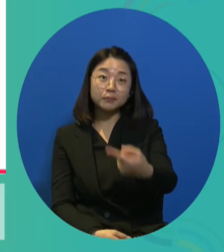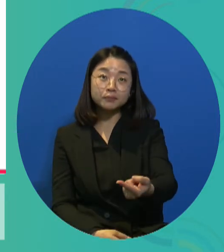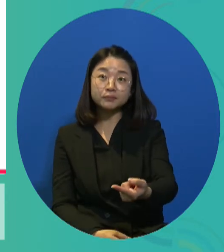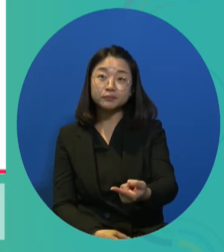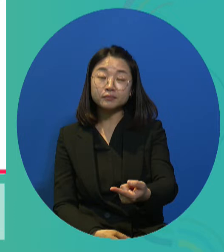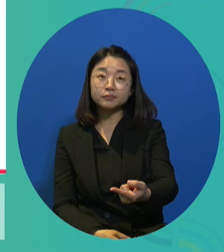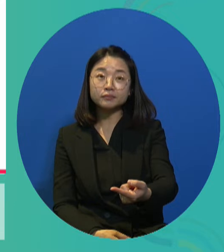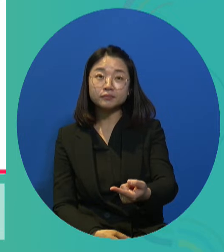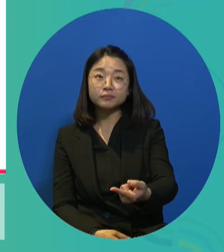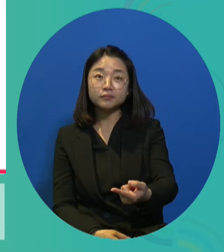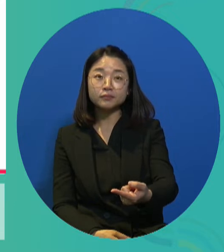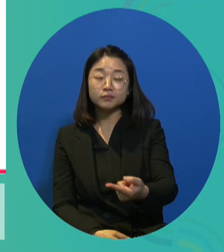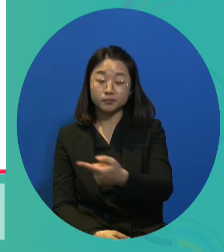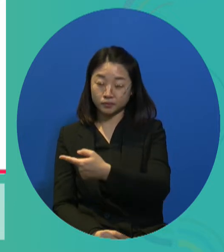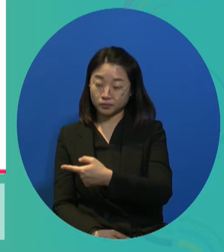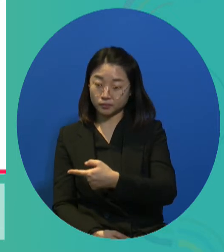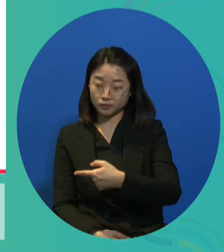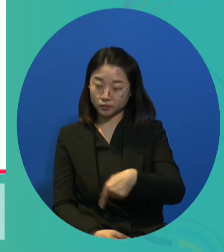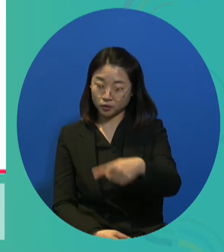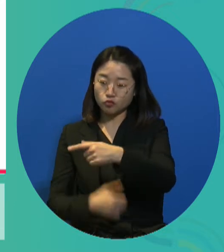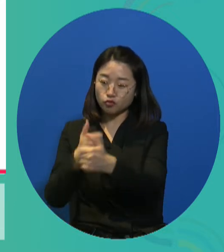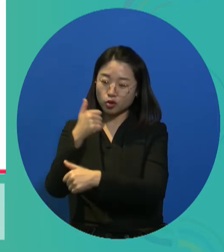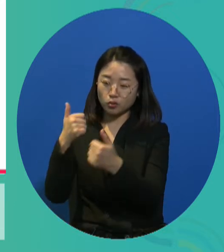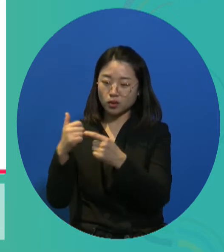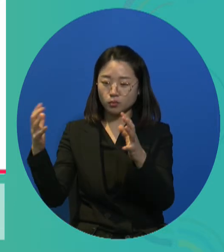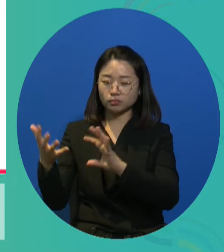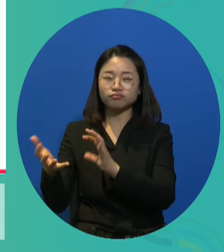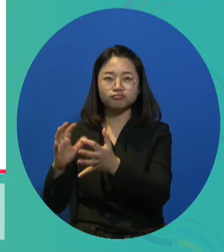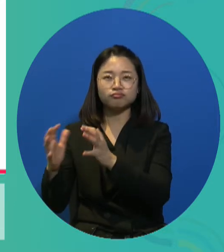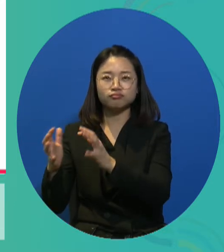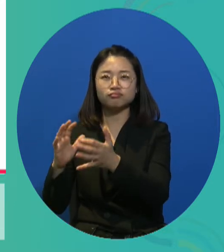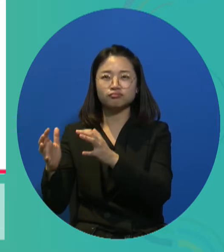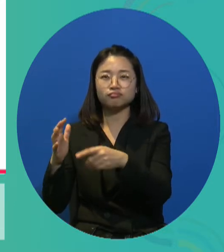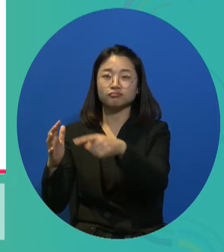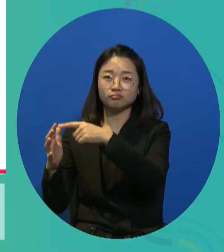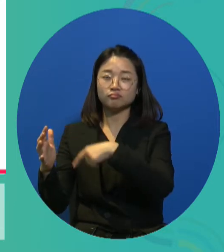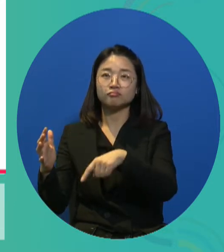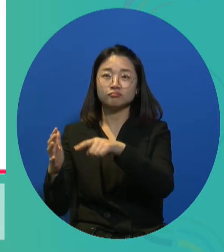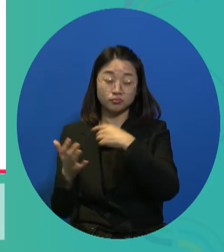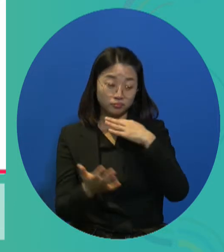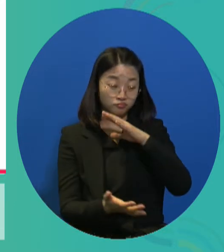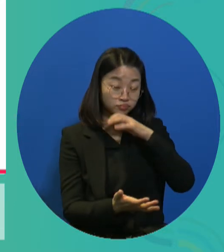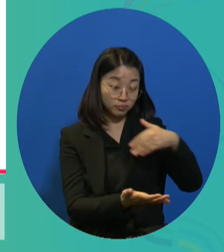goes through and reviews the communication. Then the CRPD committee